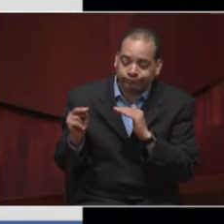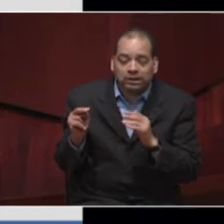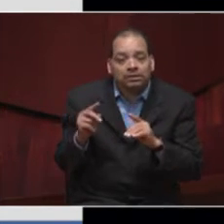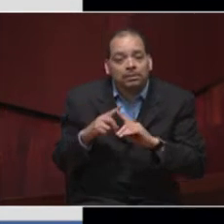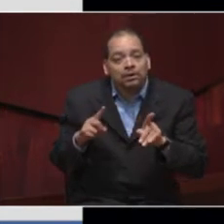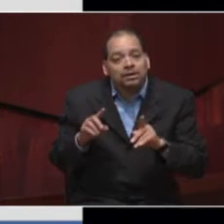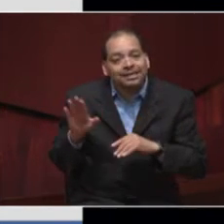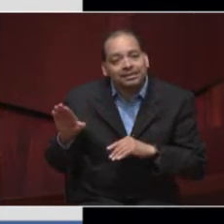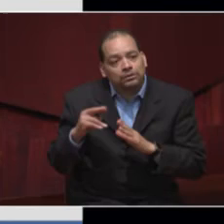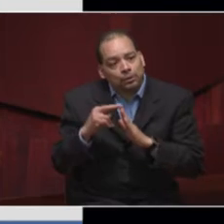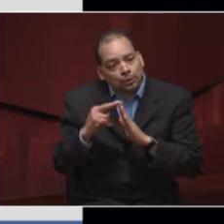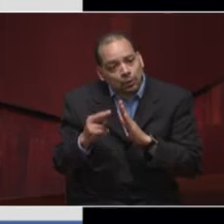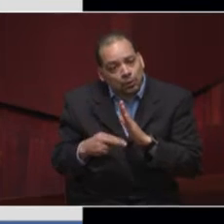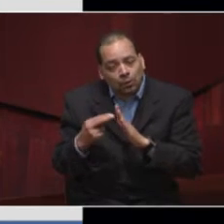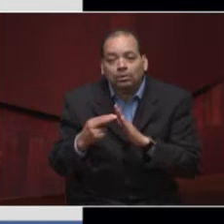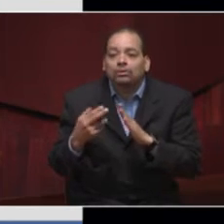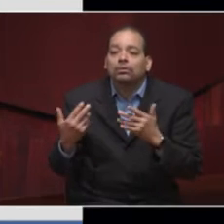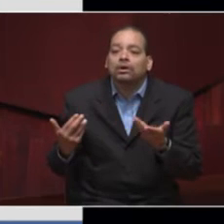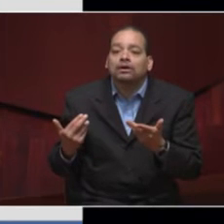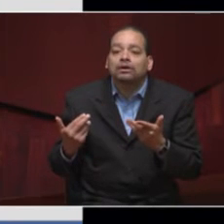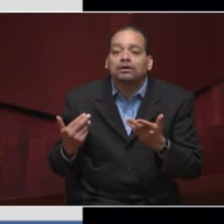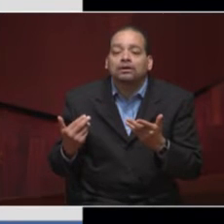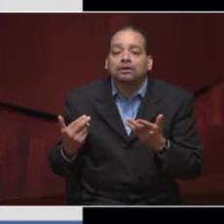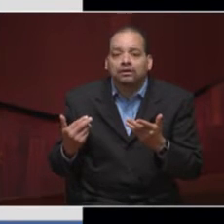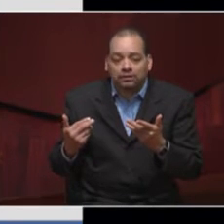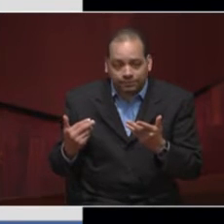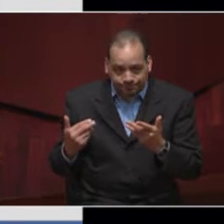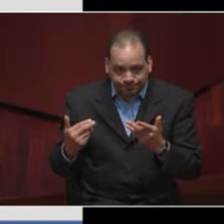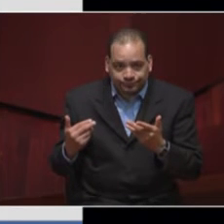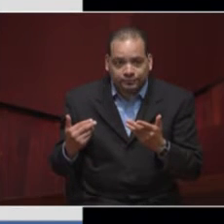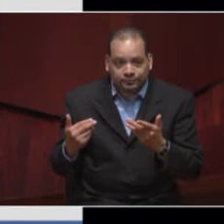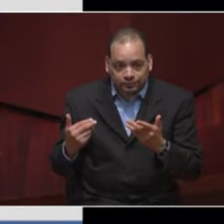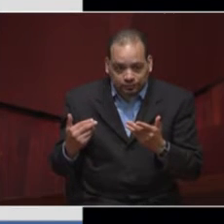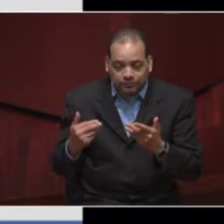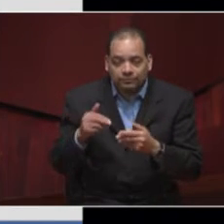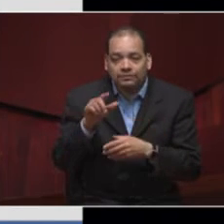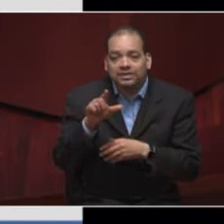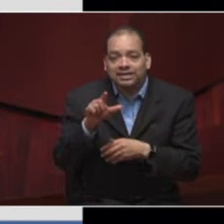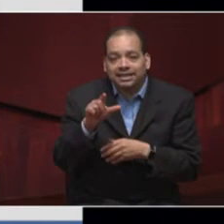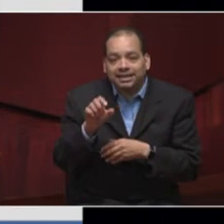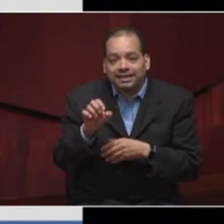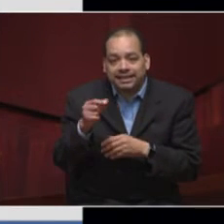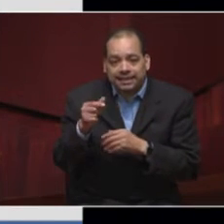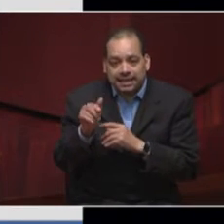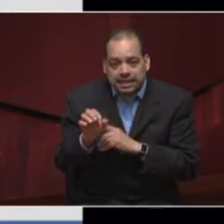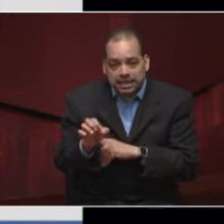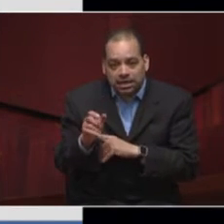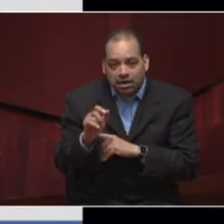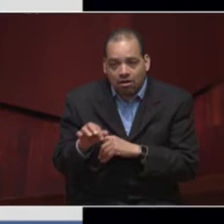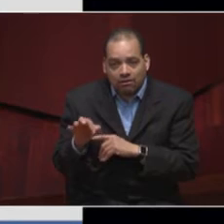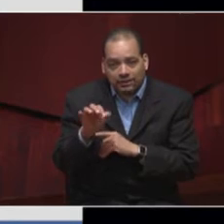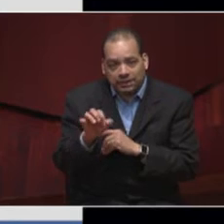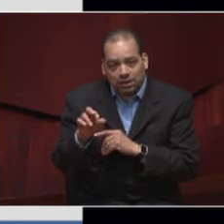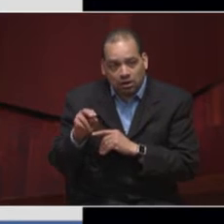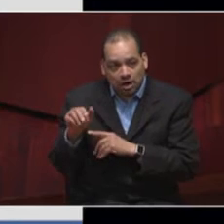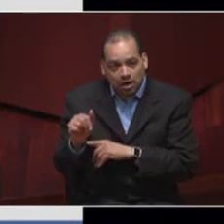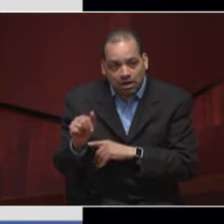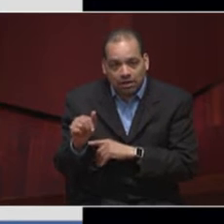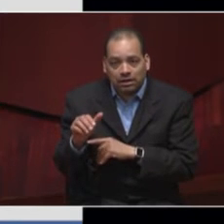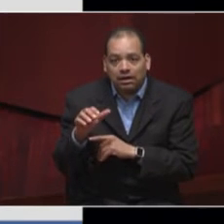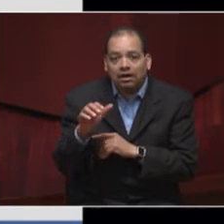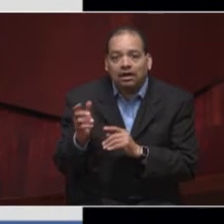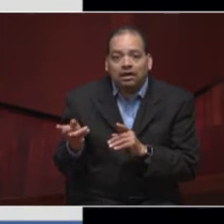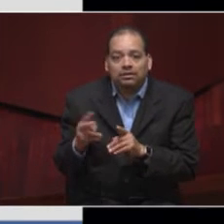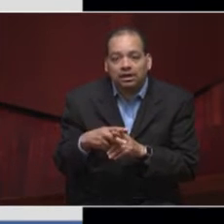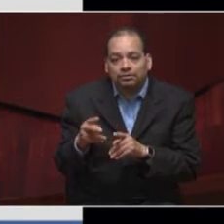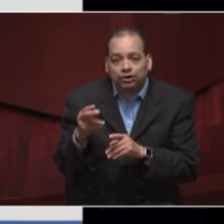his roles was the lead of the ERA user adoption activities from NARA. And when he left,